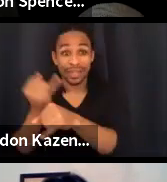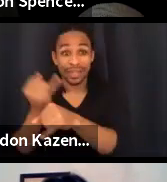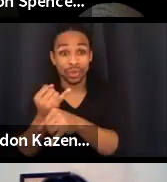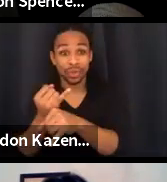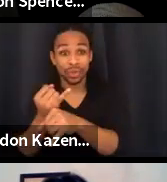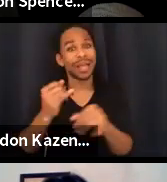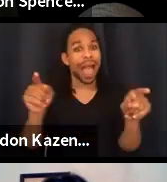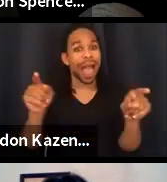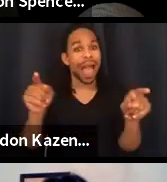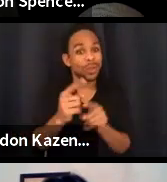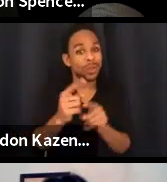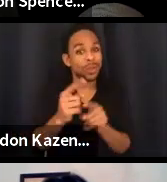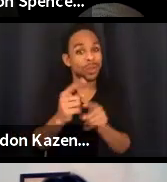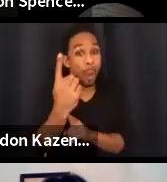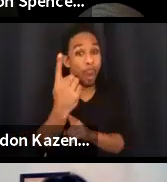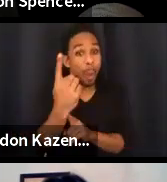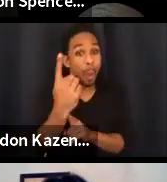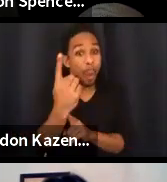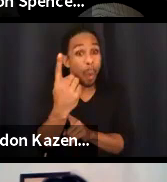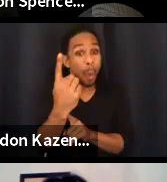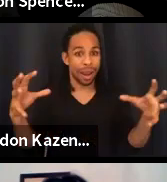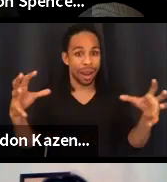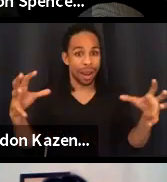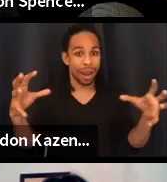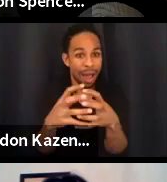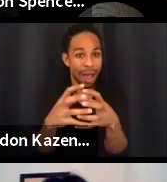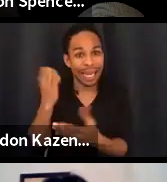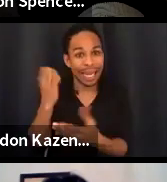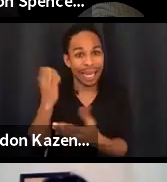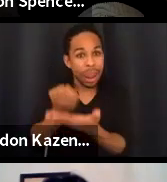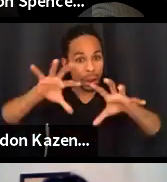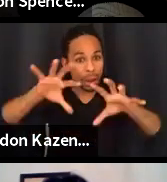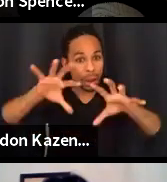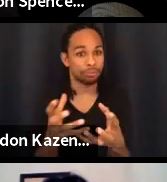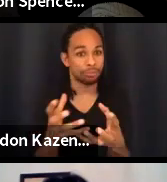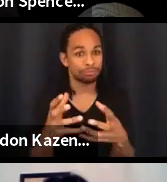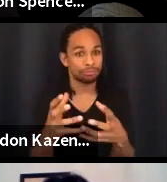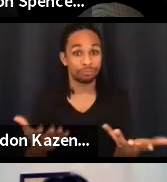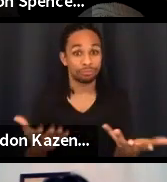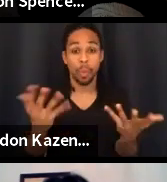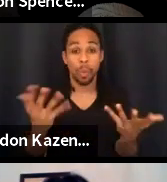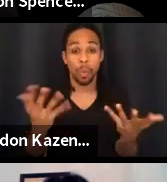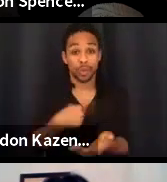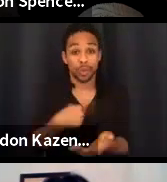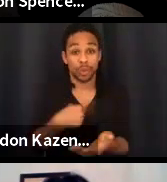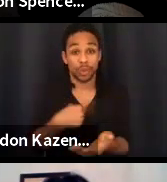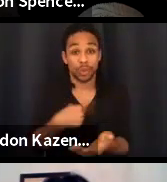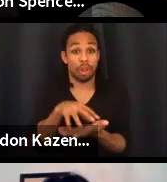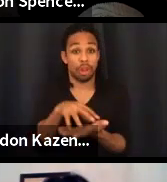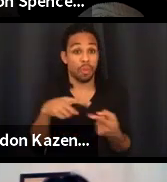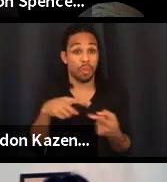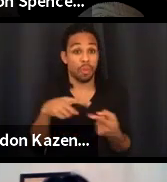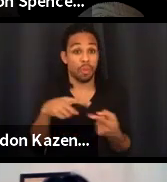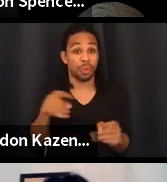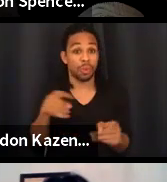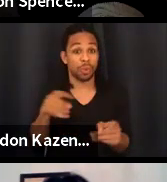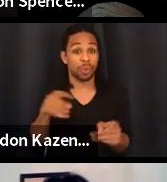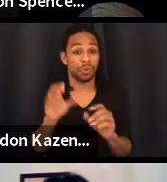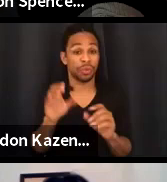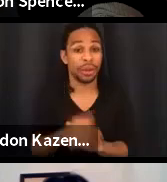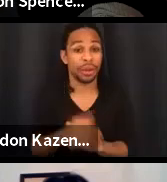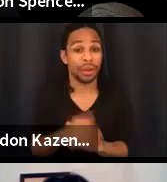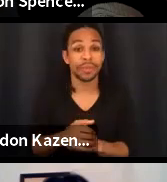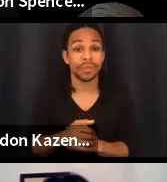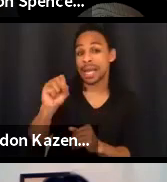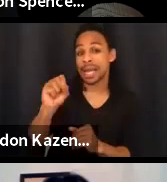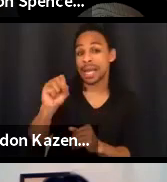to address access and extend support and solidarity to artists beyond institutions? So if